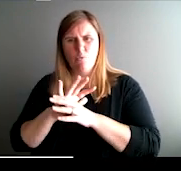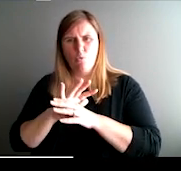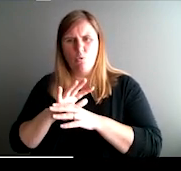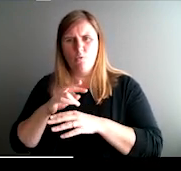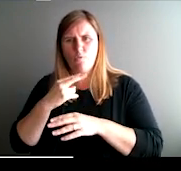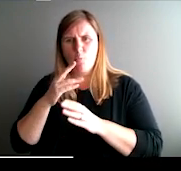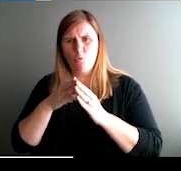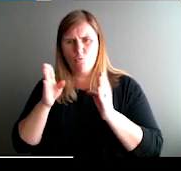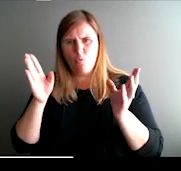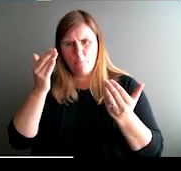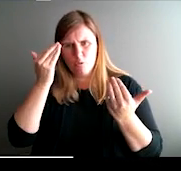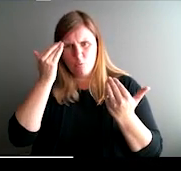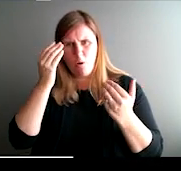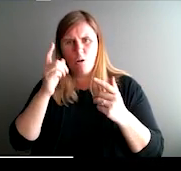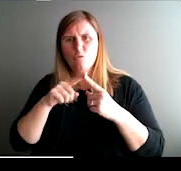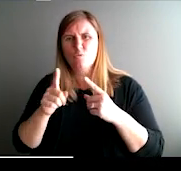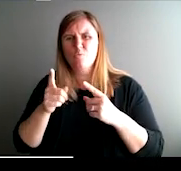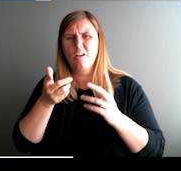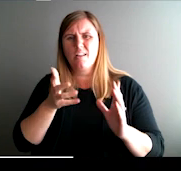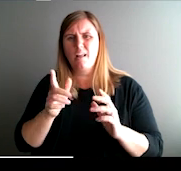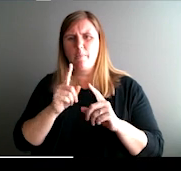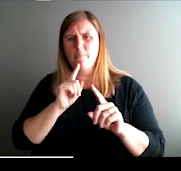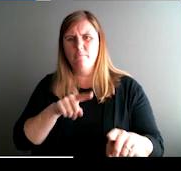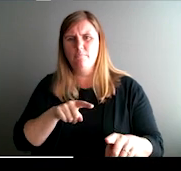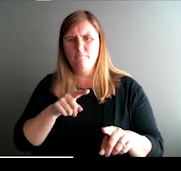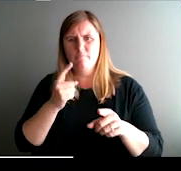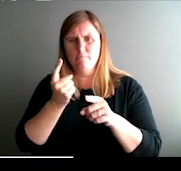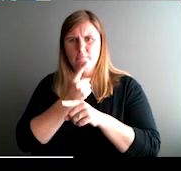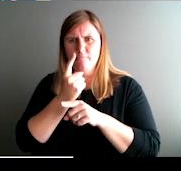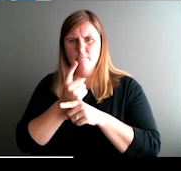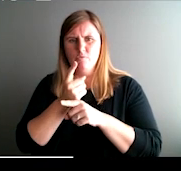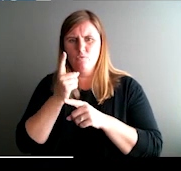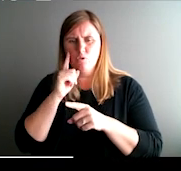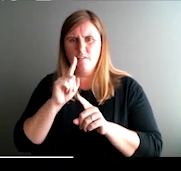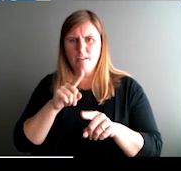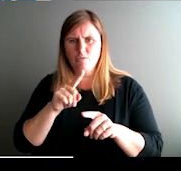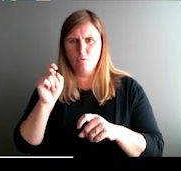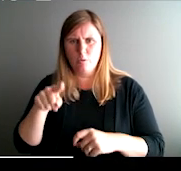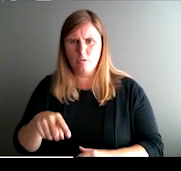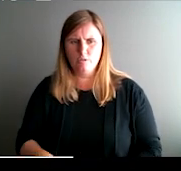repertoire that allows you to respond flexibly to those types of questions.